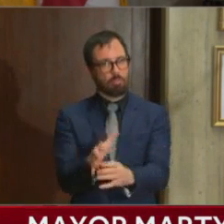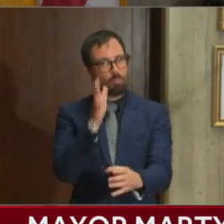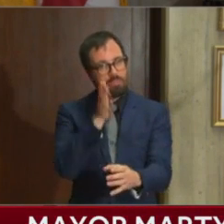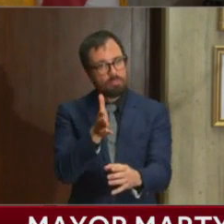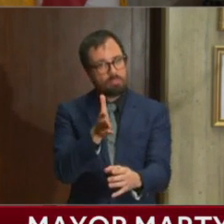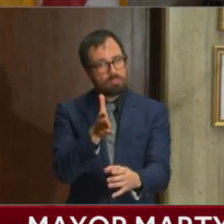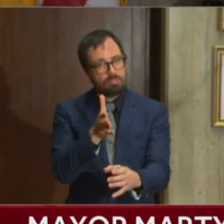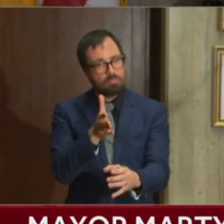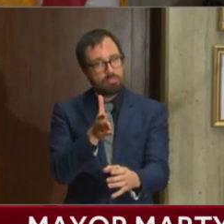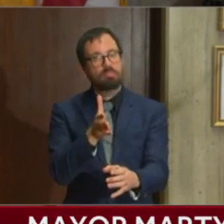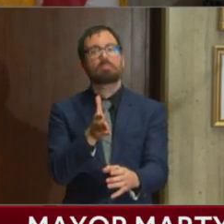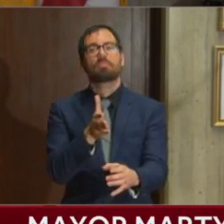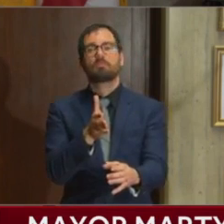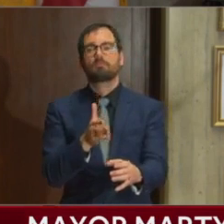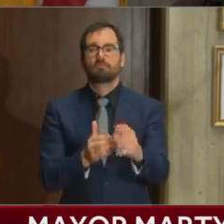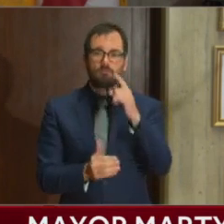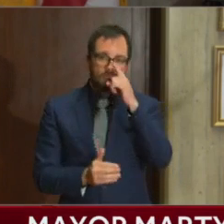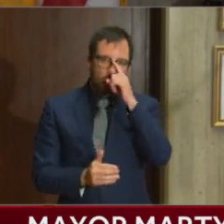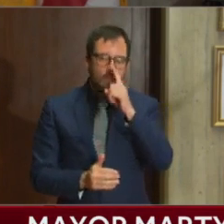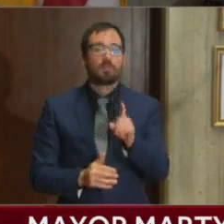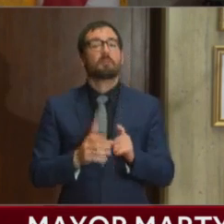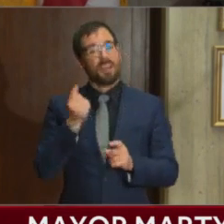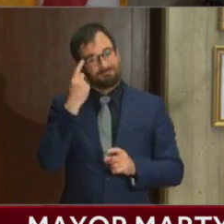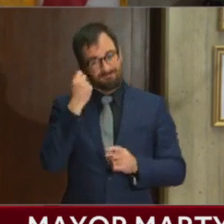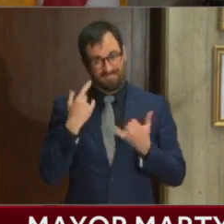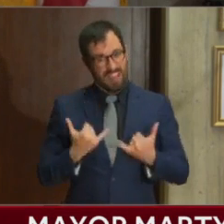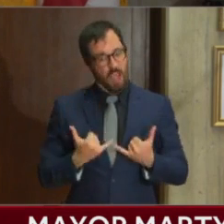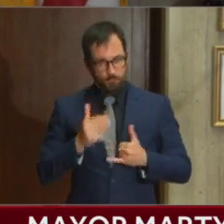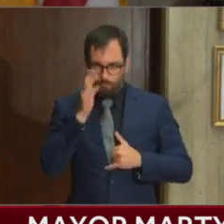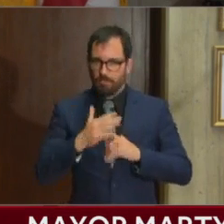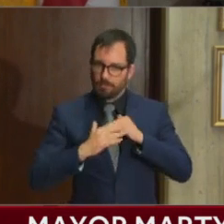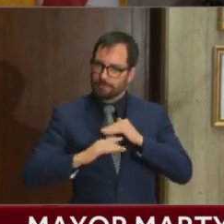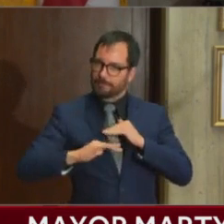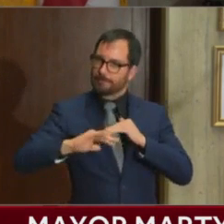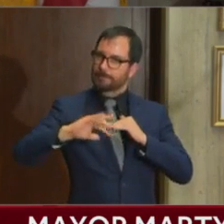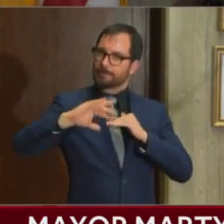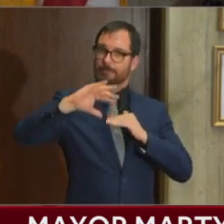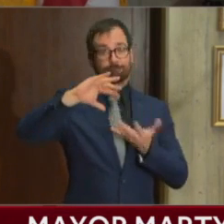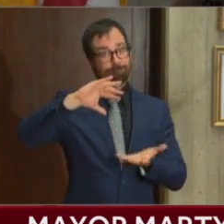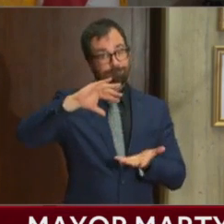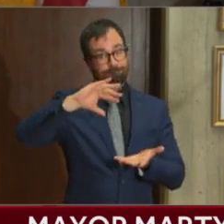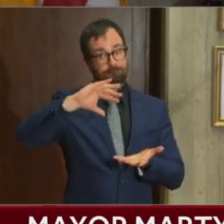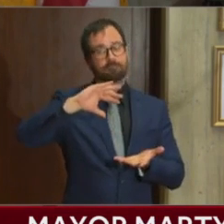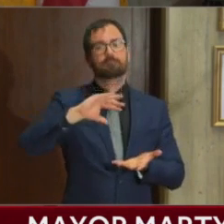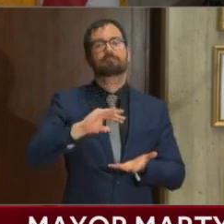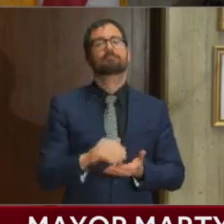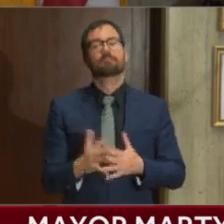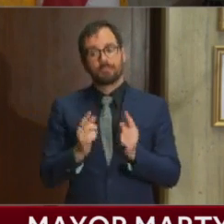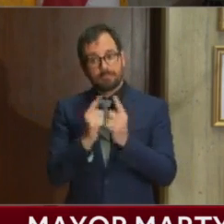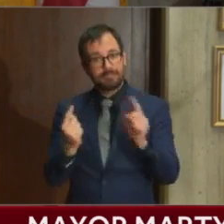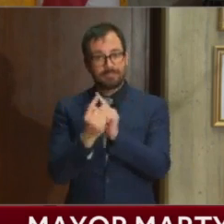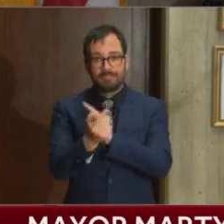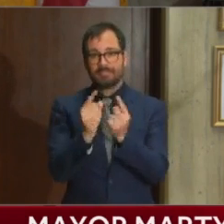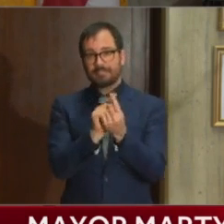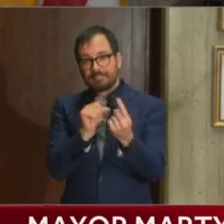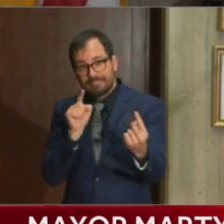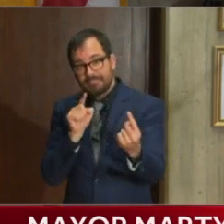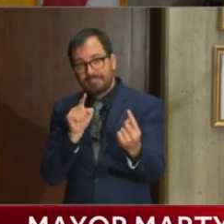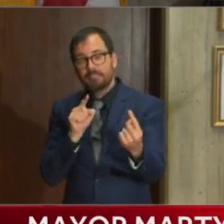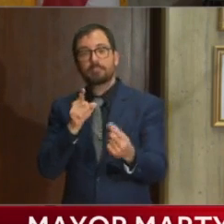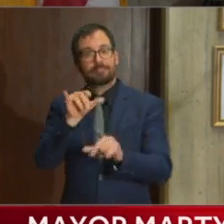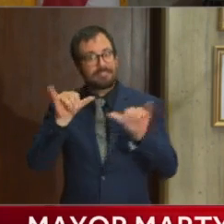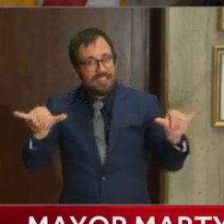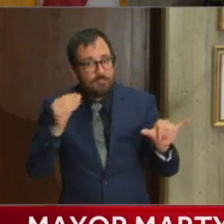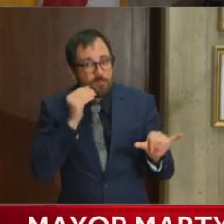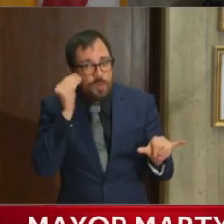With social distancing, we can slow the spread and give our world-class medical providers the time and resources they need to treat everyone who